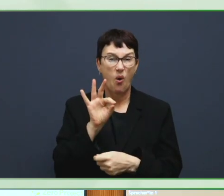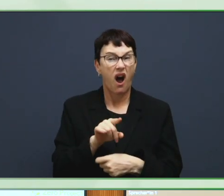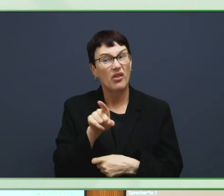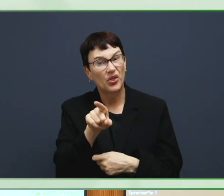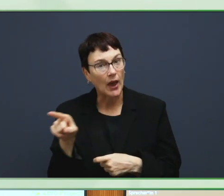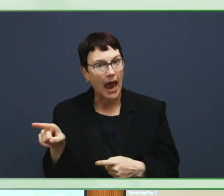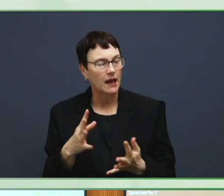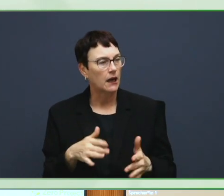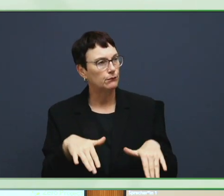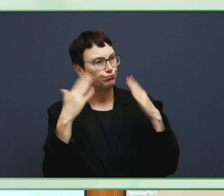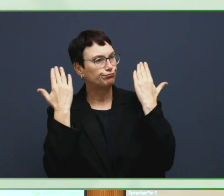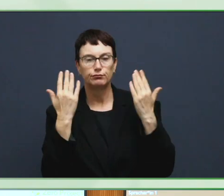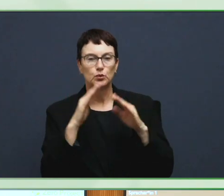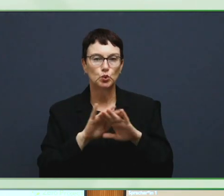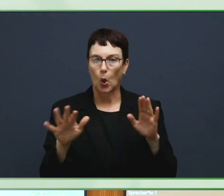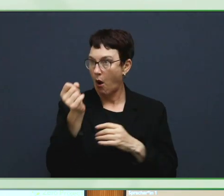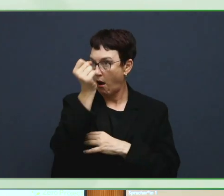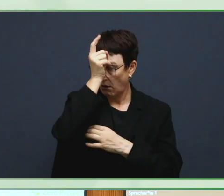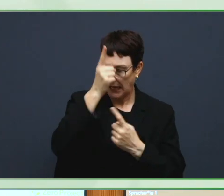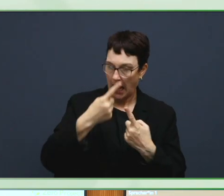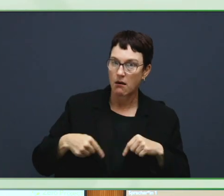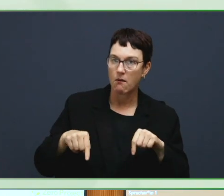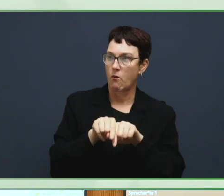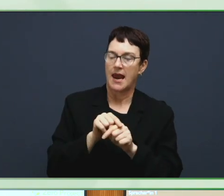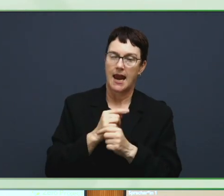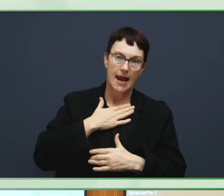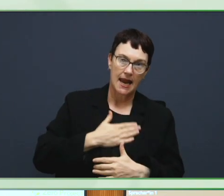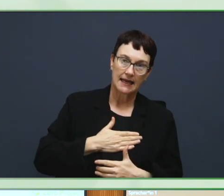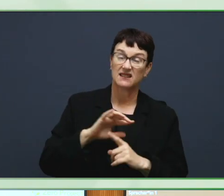and the market opportunities. So that's the problem